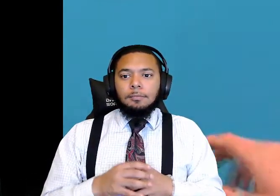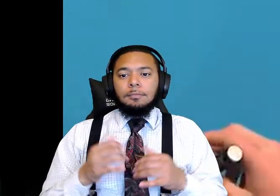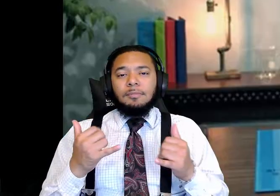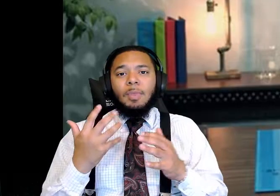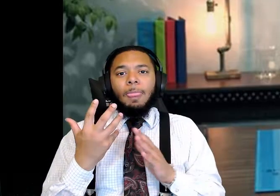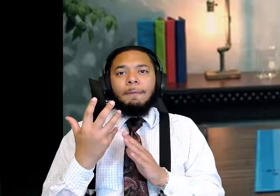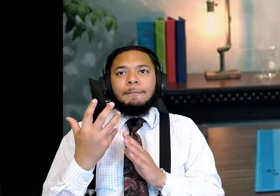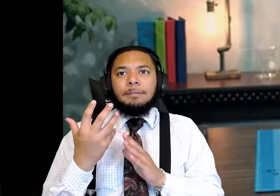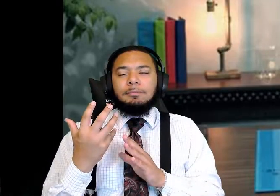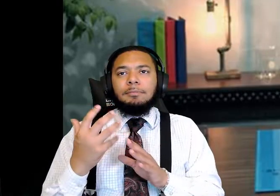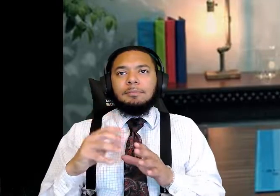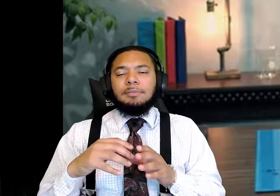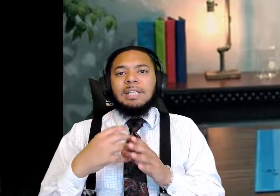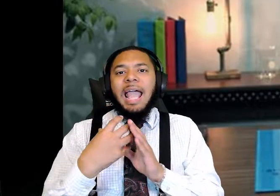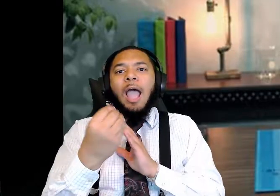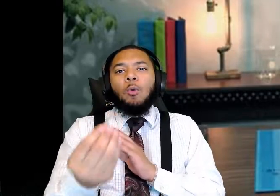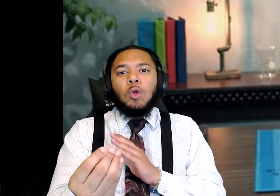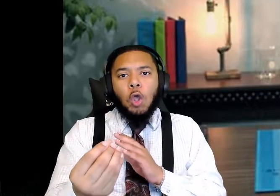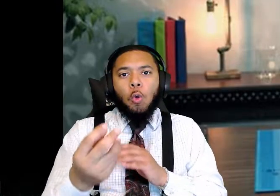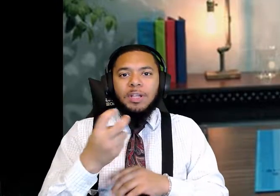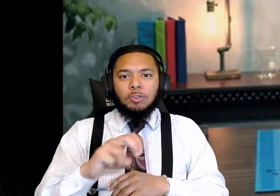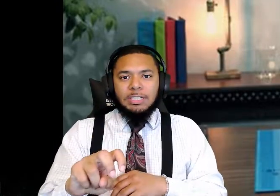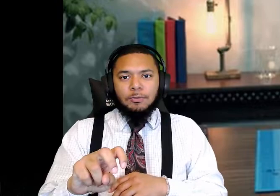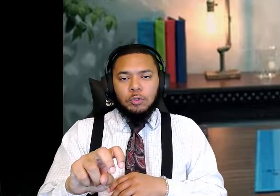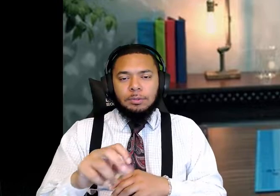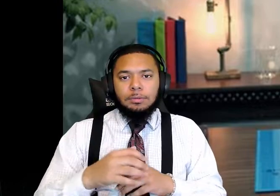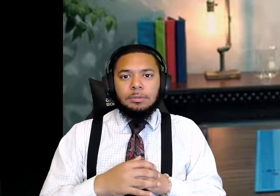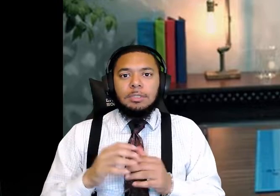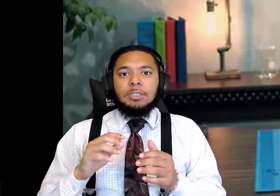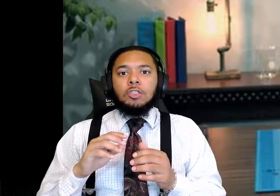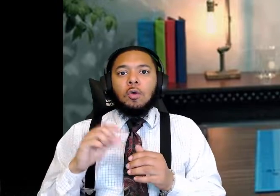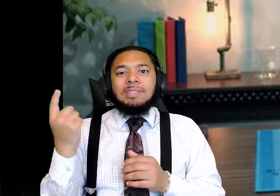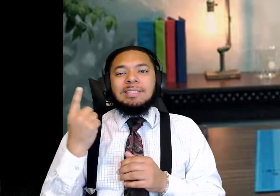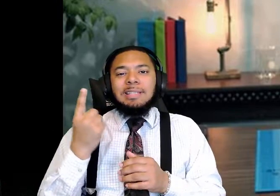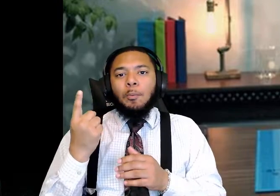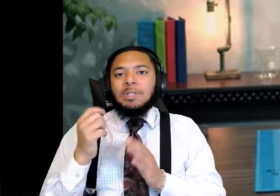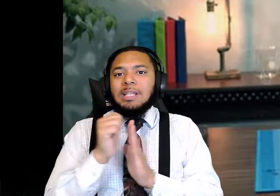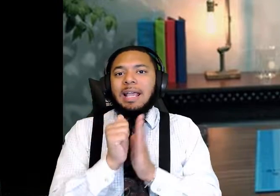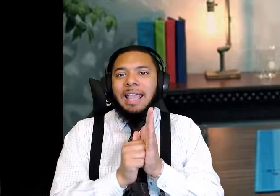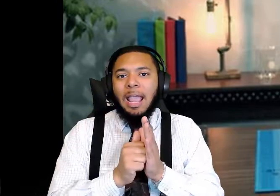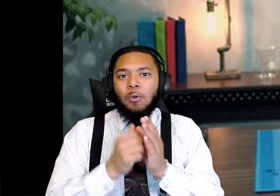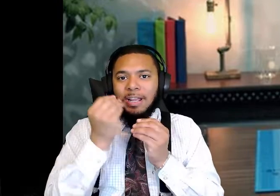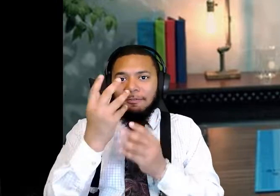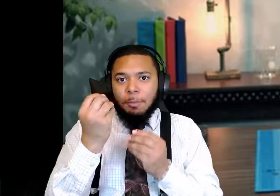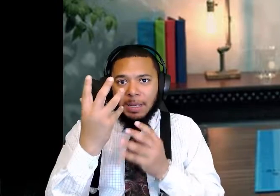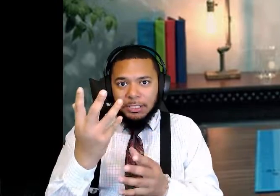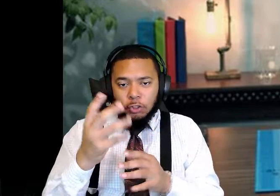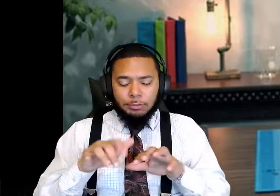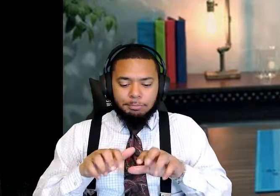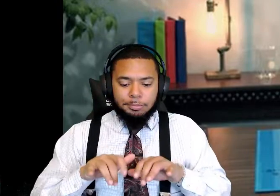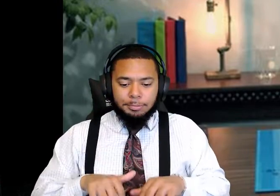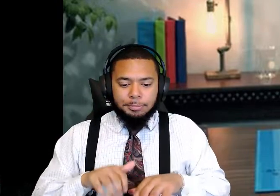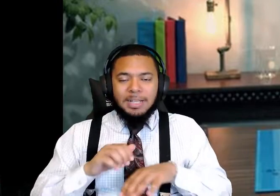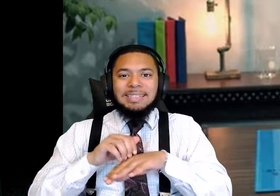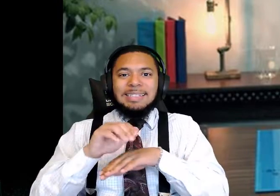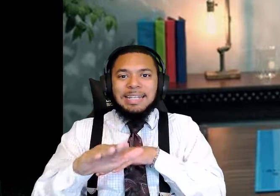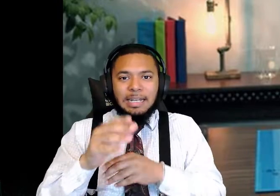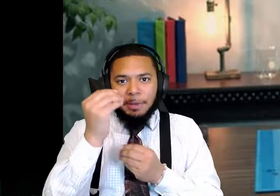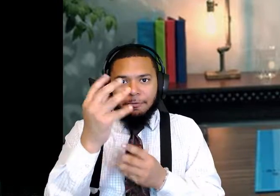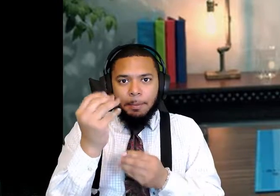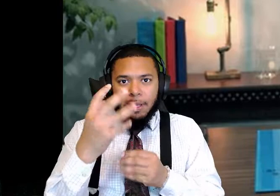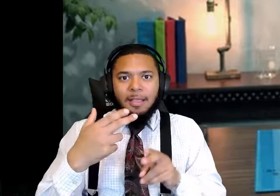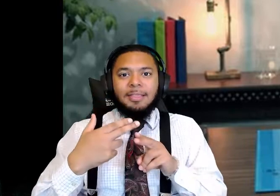transfers. So you can type in somebody's bank information and send them money. That's known